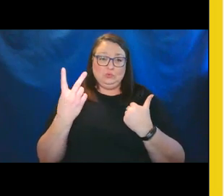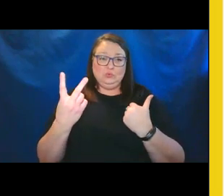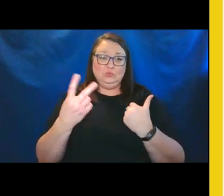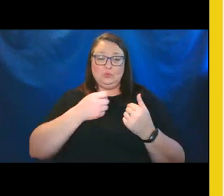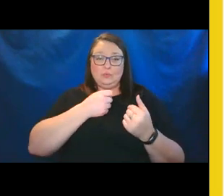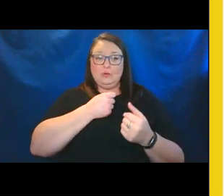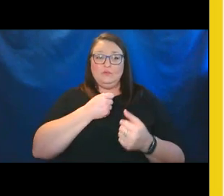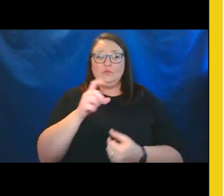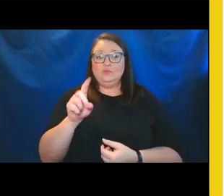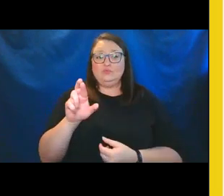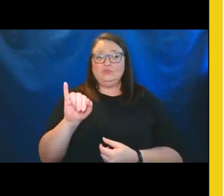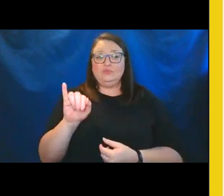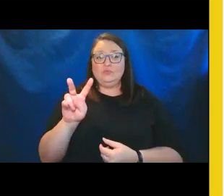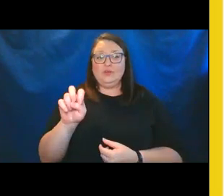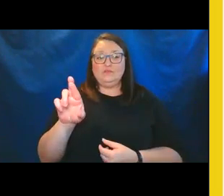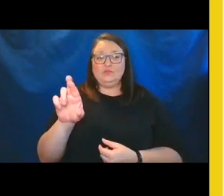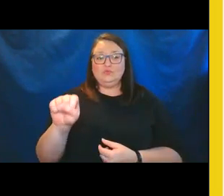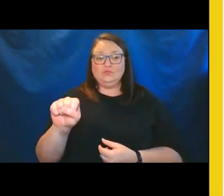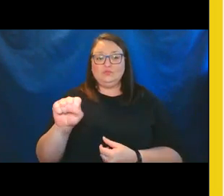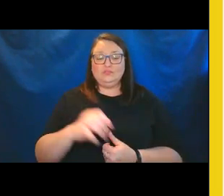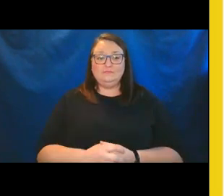drivers.